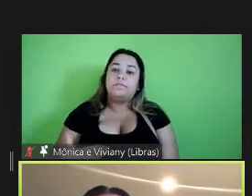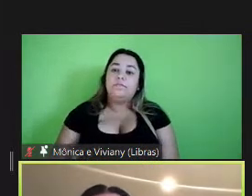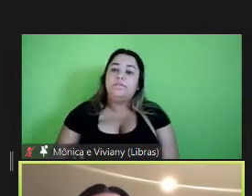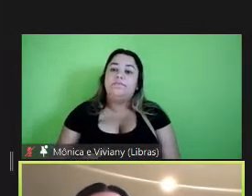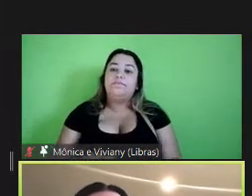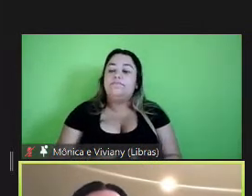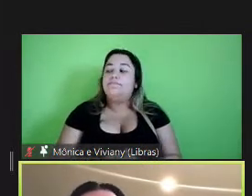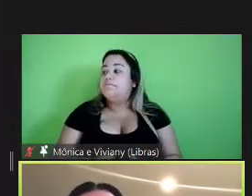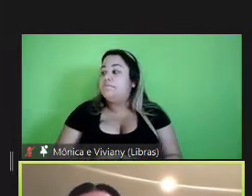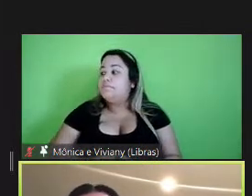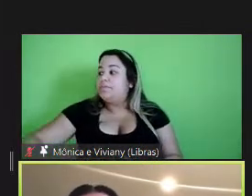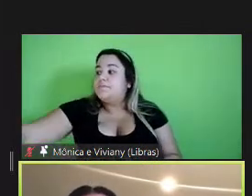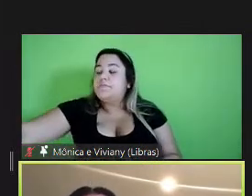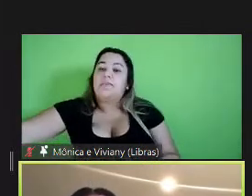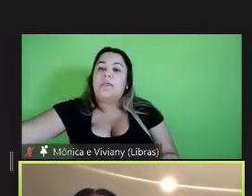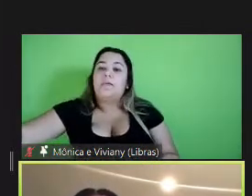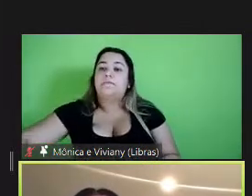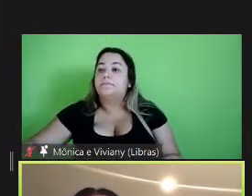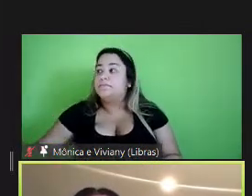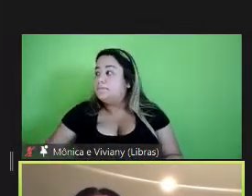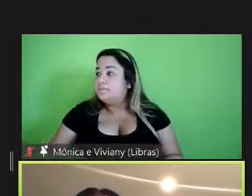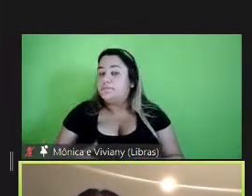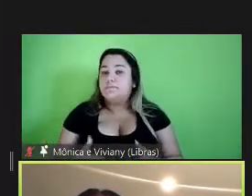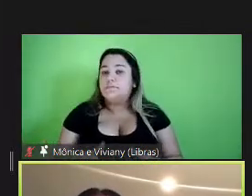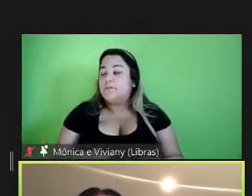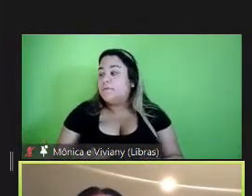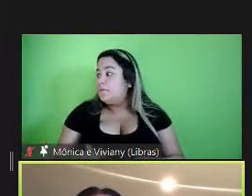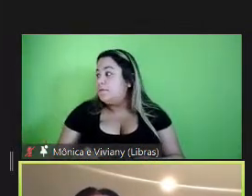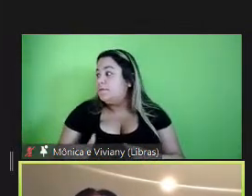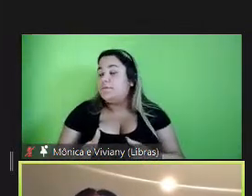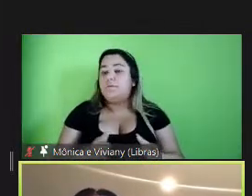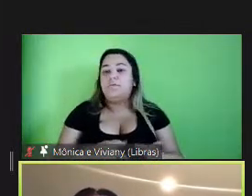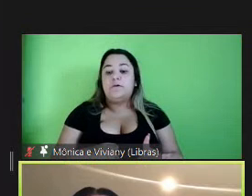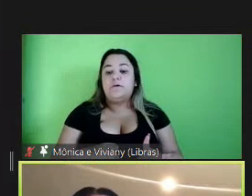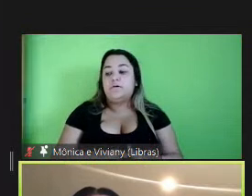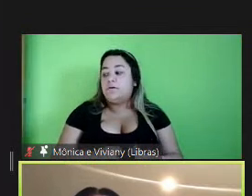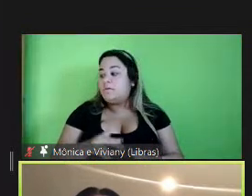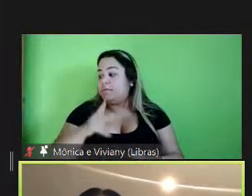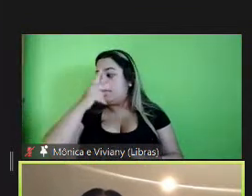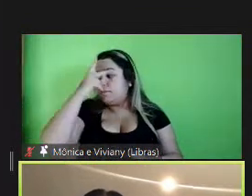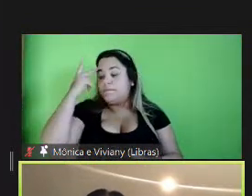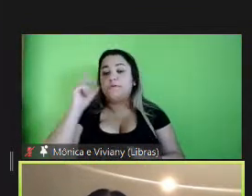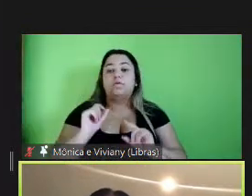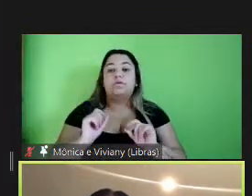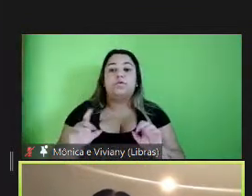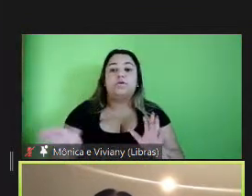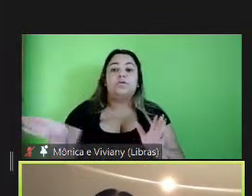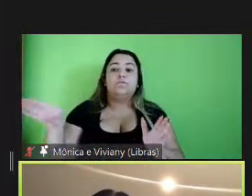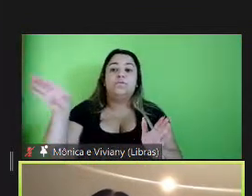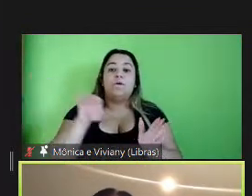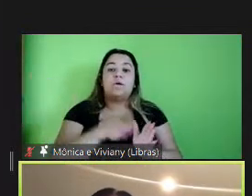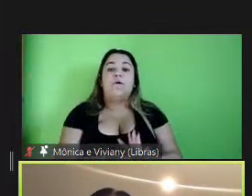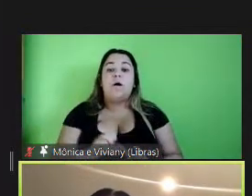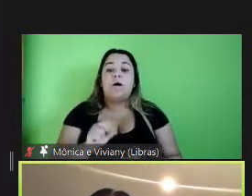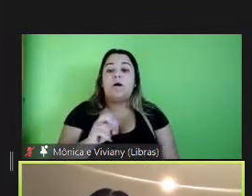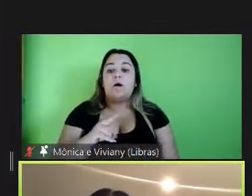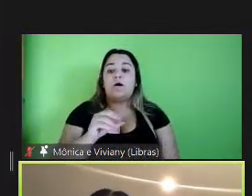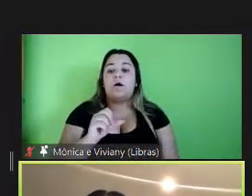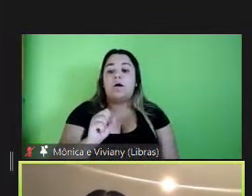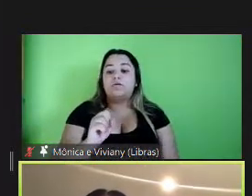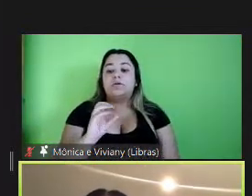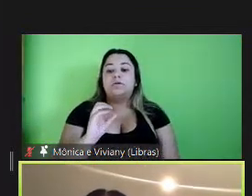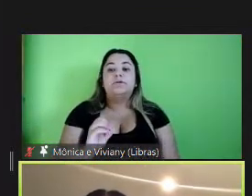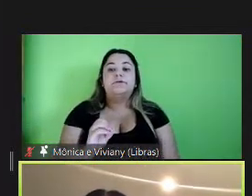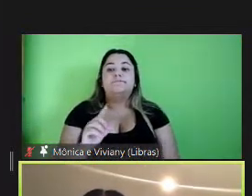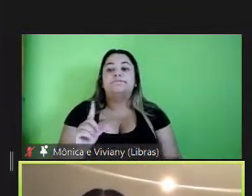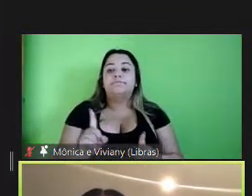much a want from people to kind of rush to solutions and rush through the process as well. So we had to kind of hold people back. There